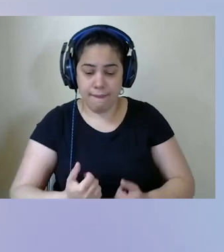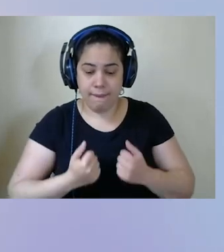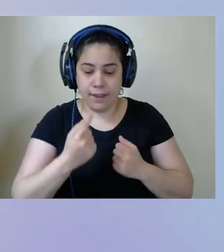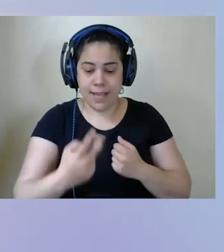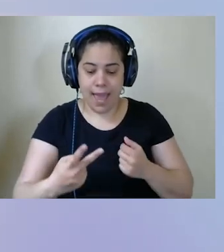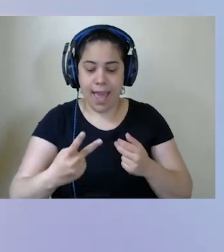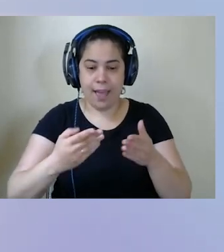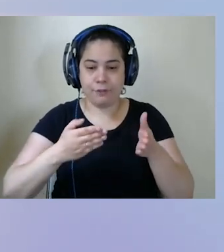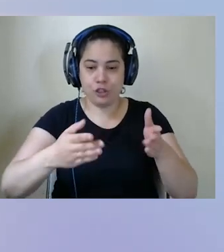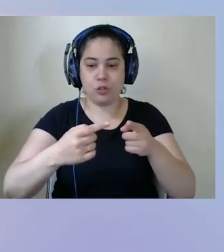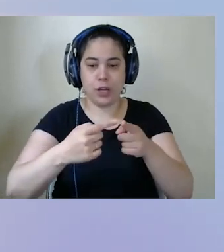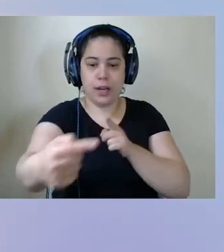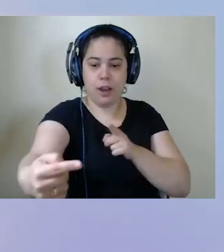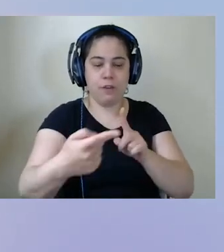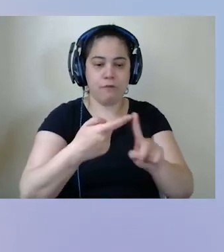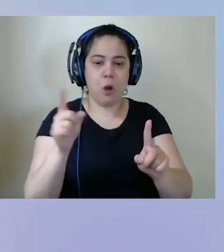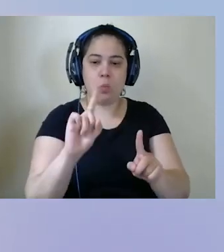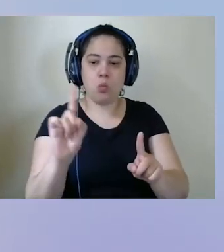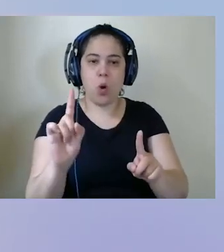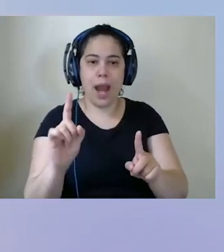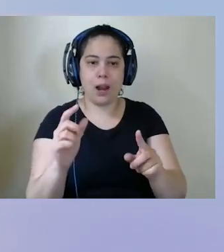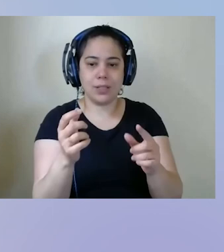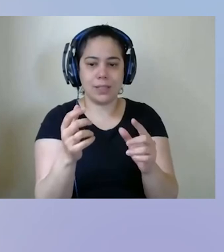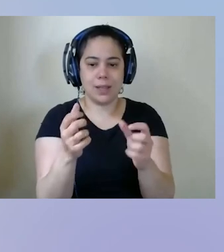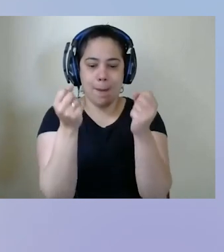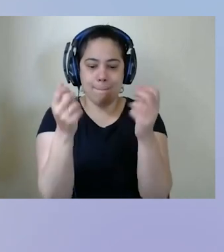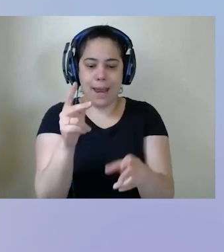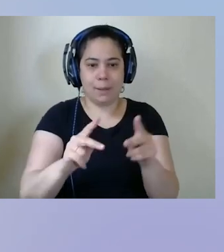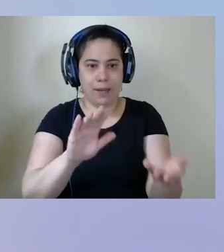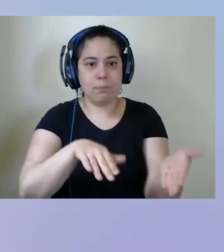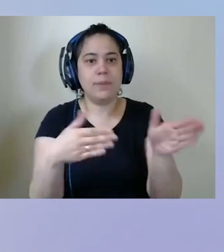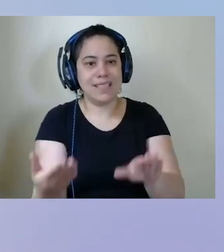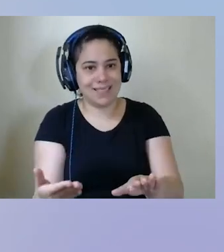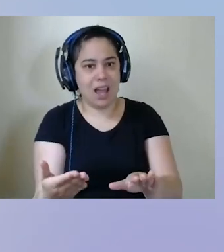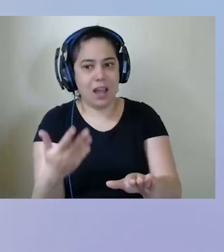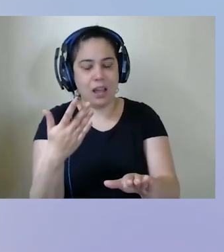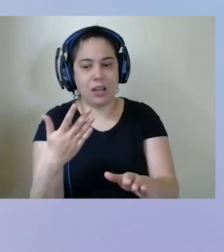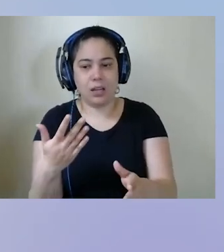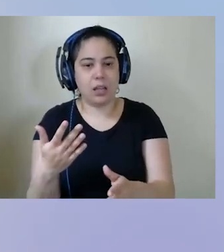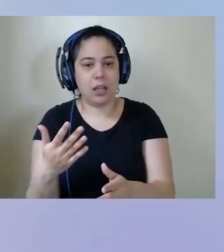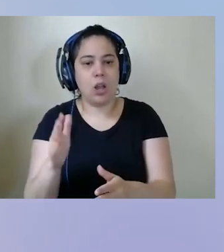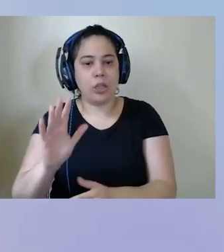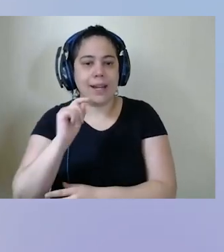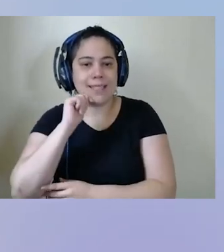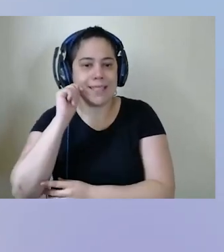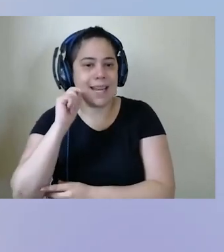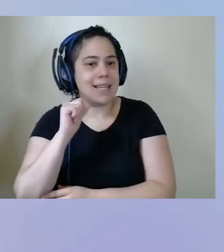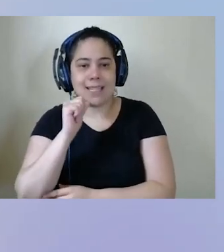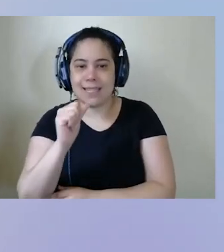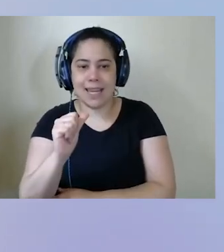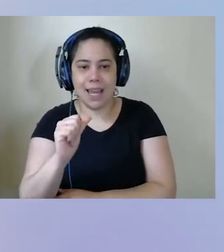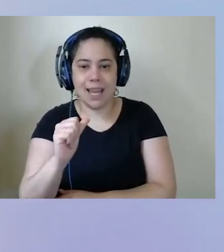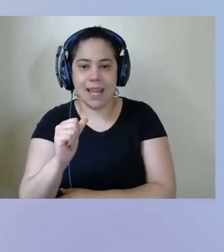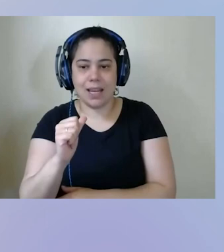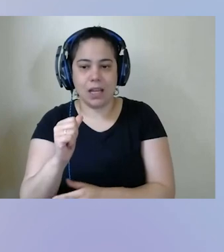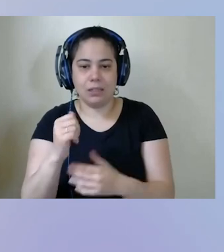murder, and that she wasn't recovering. She was really, you know, and I was letting her know about neurofeedback.